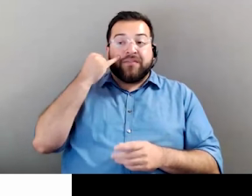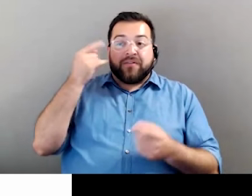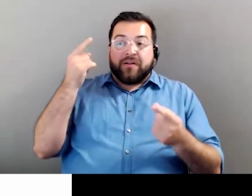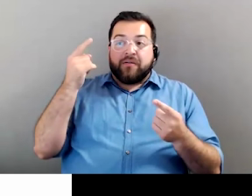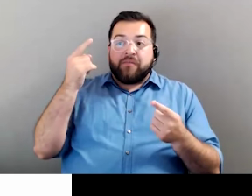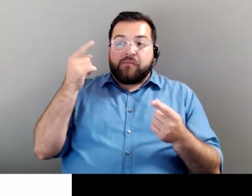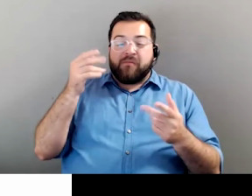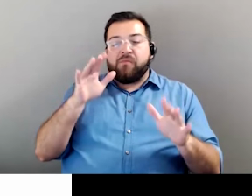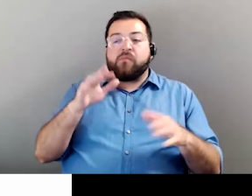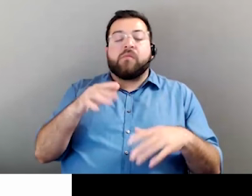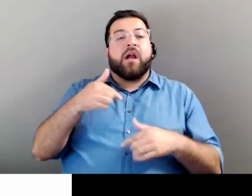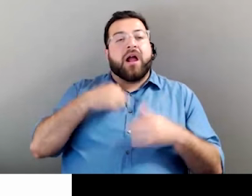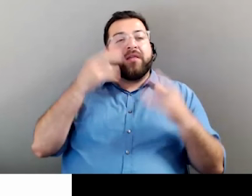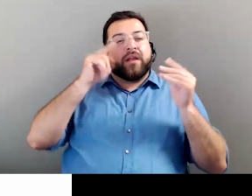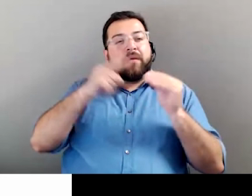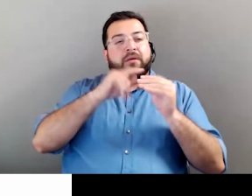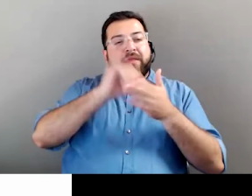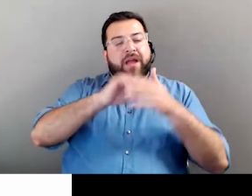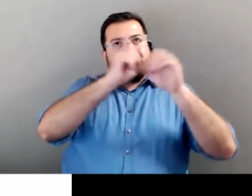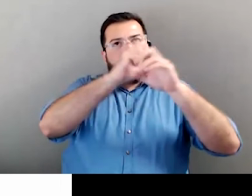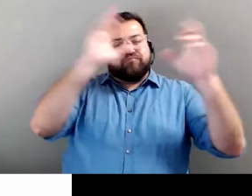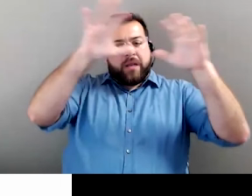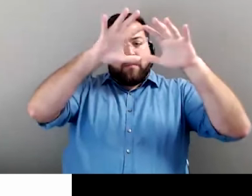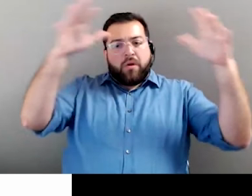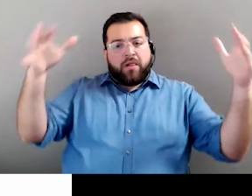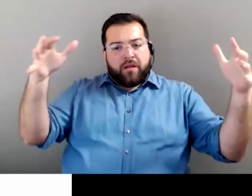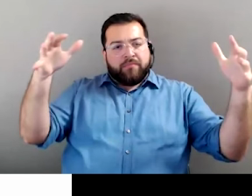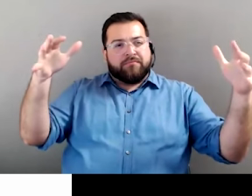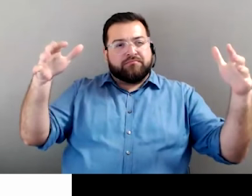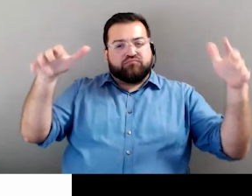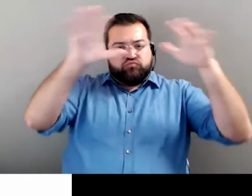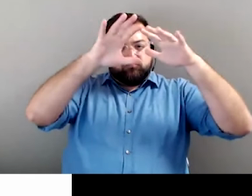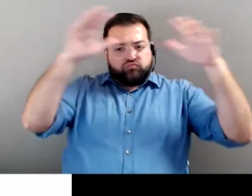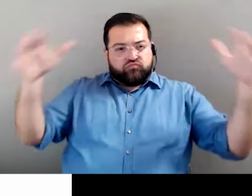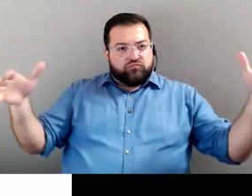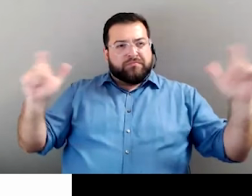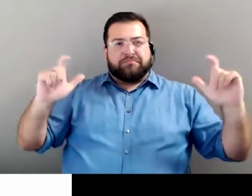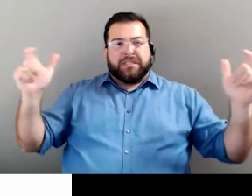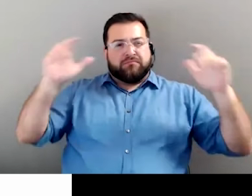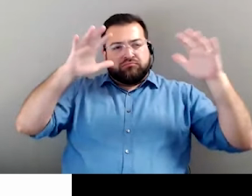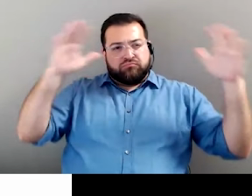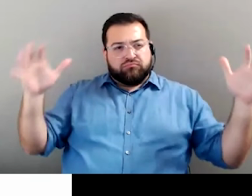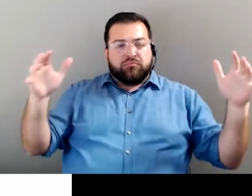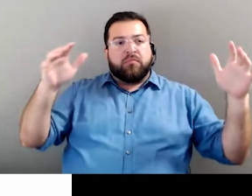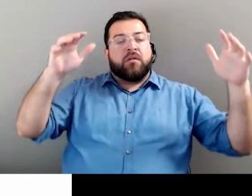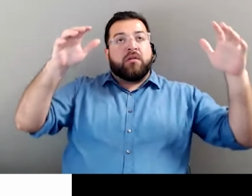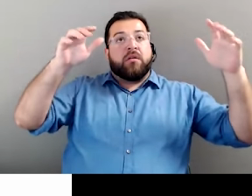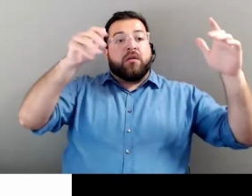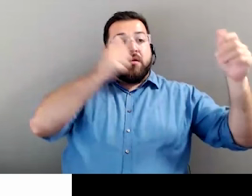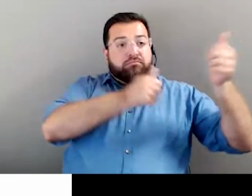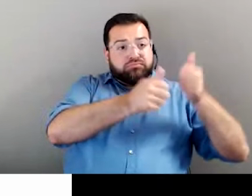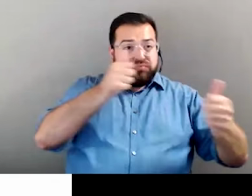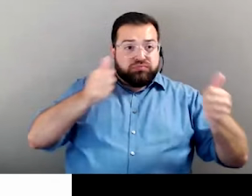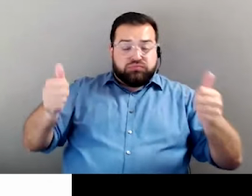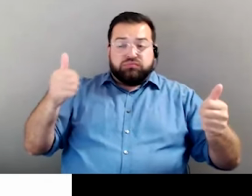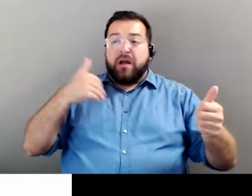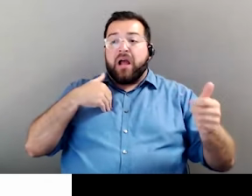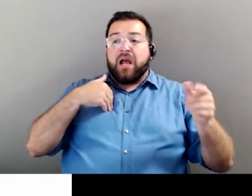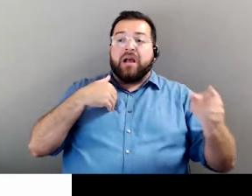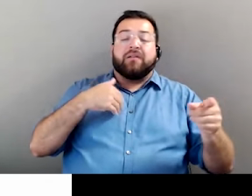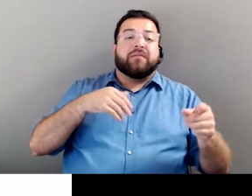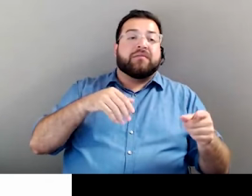of it as an umbrella. So sexual misconduct is a big umbrella, and under that, there's like sexual assault and violence, sexual